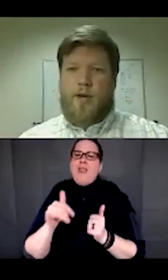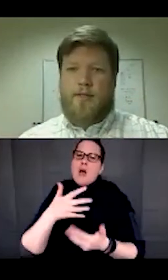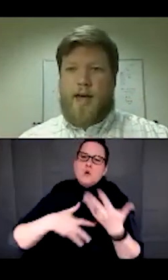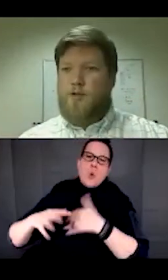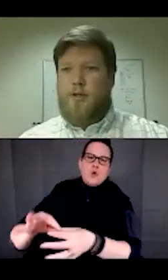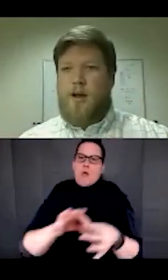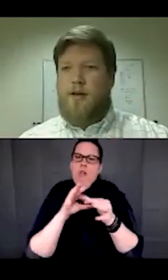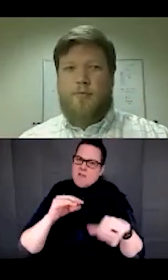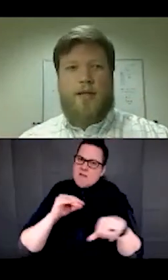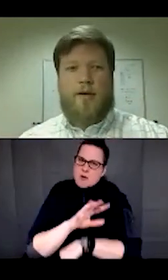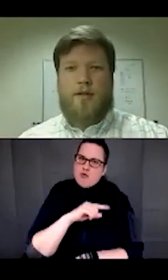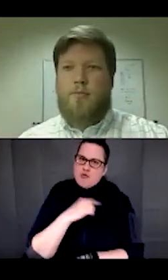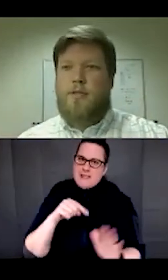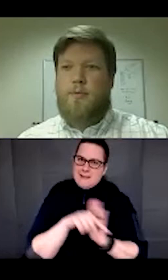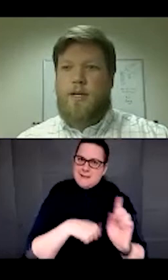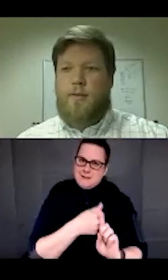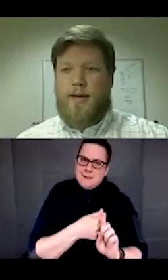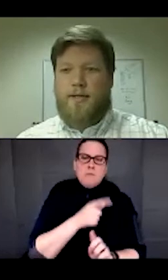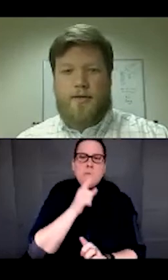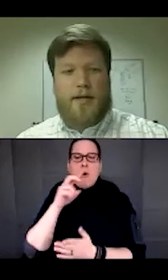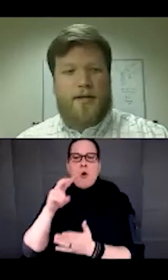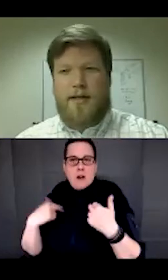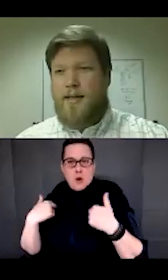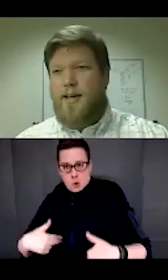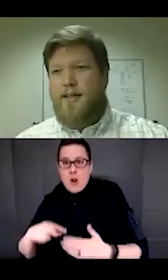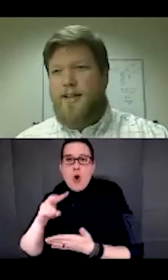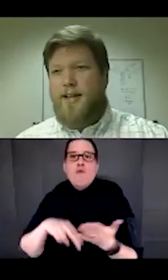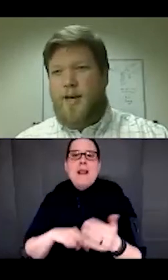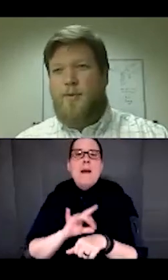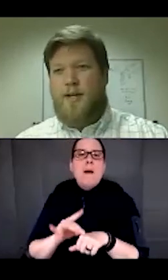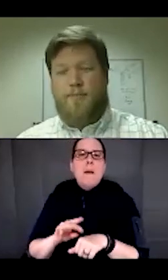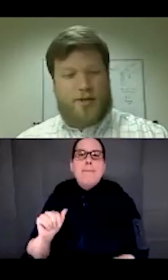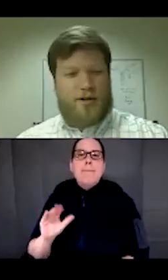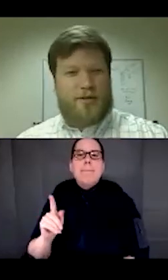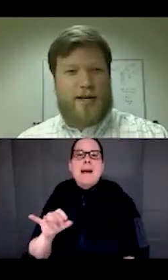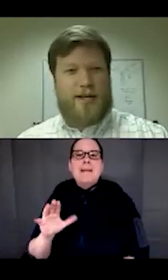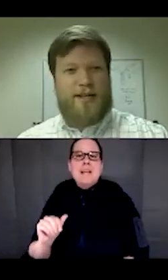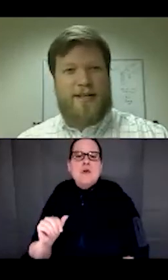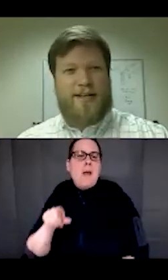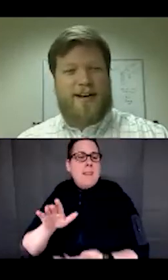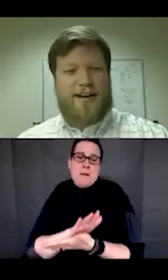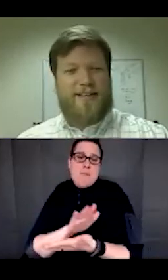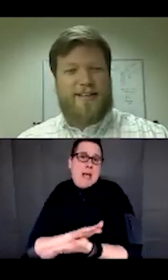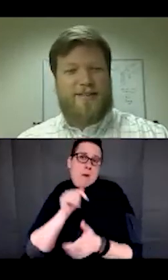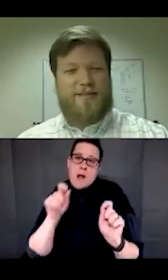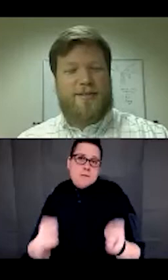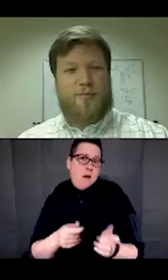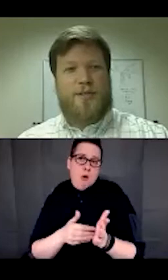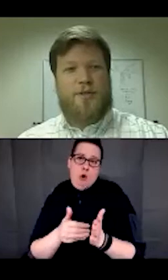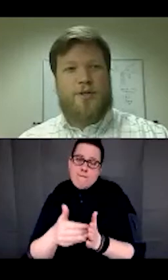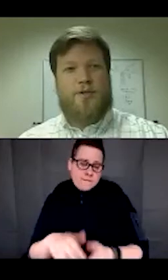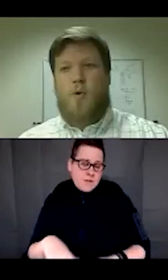suicide risk, actually not reading about humans, but reading about bacteria. In a paper that is much undercited,